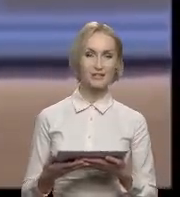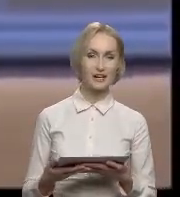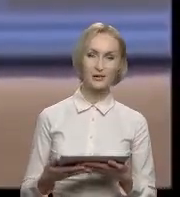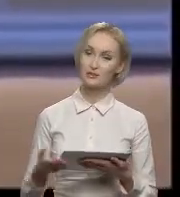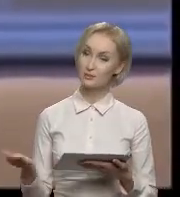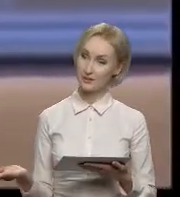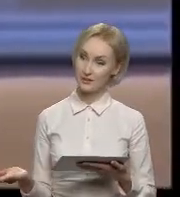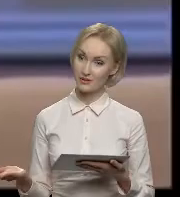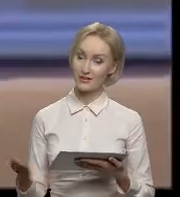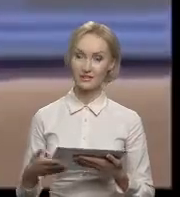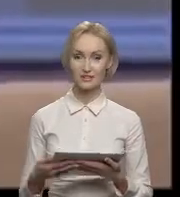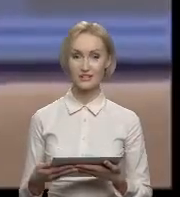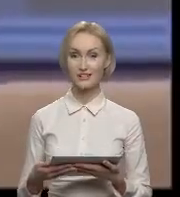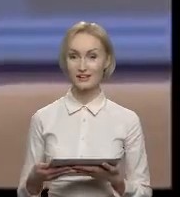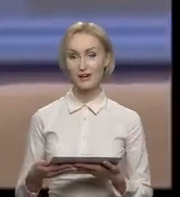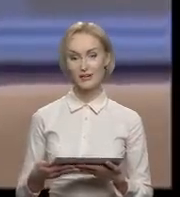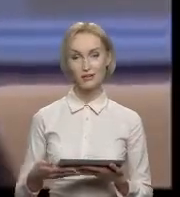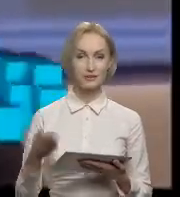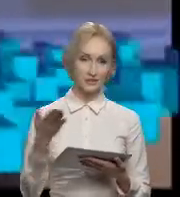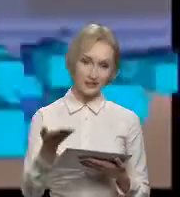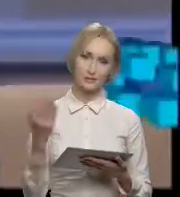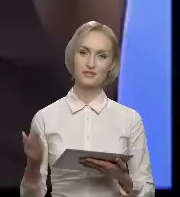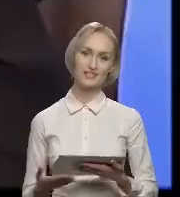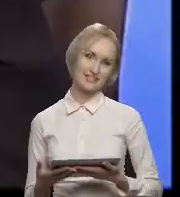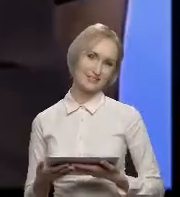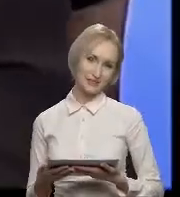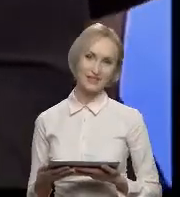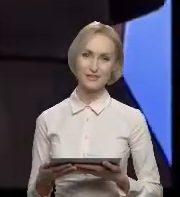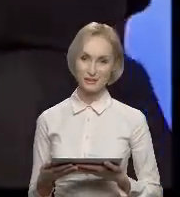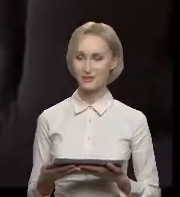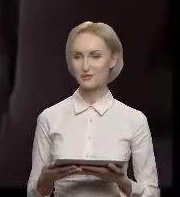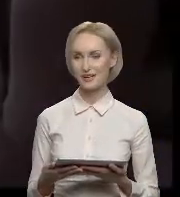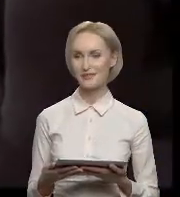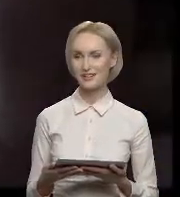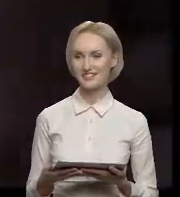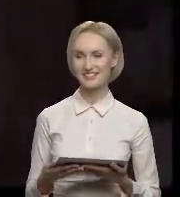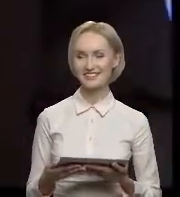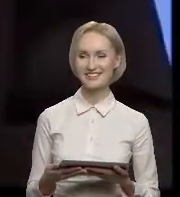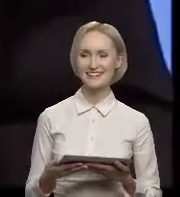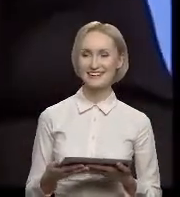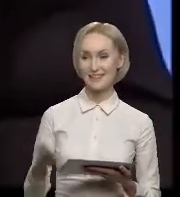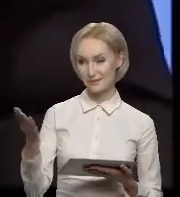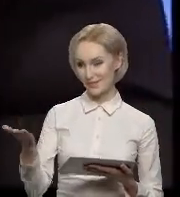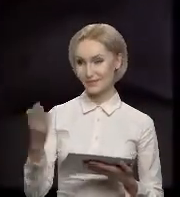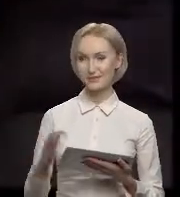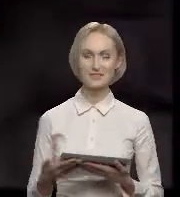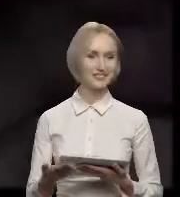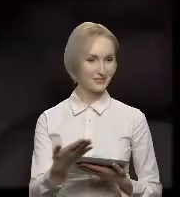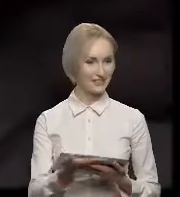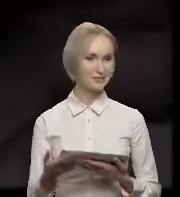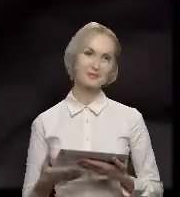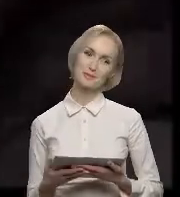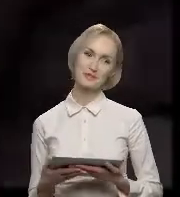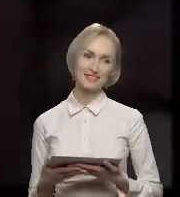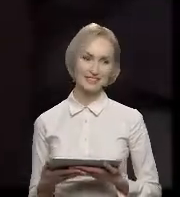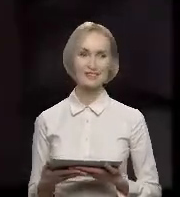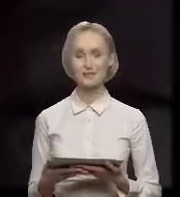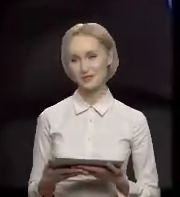You knew that you can't say that. Y'all got a baby the same age. Like, come on, really? I didn't. He ain't slept with this baby mama. He ain't slept with you.